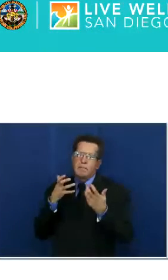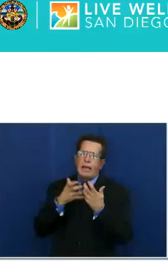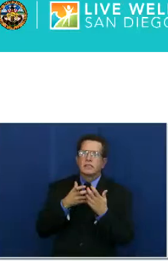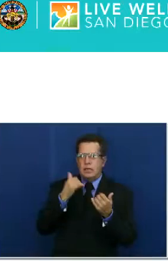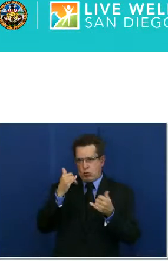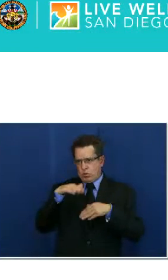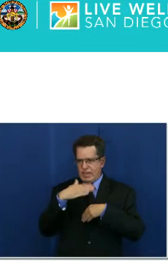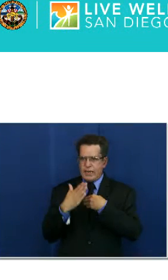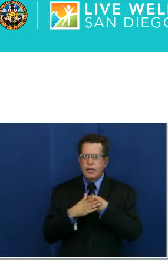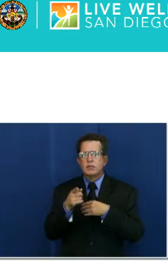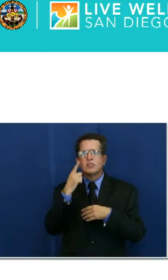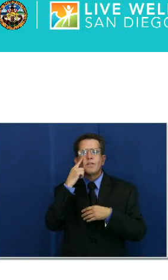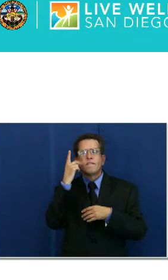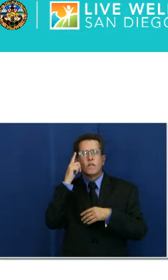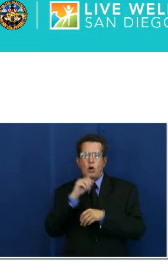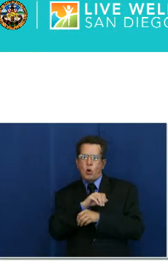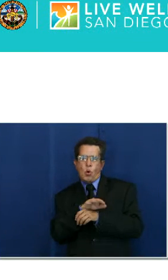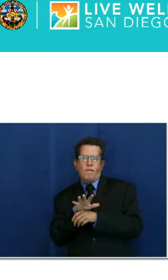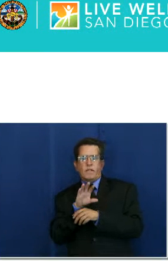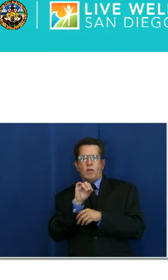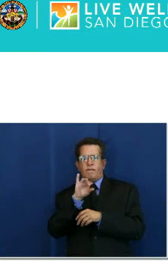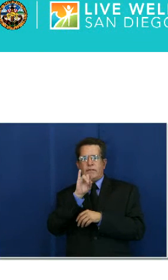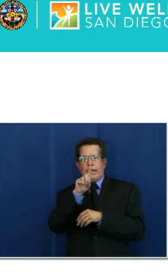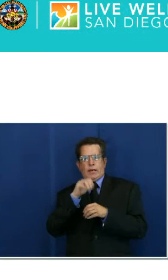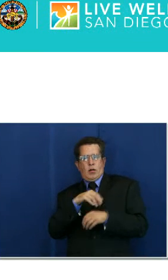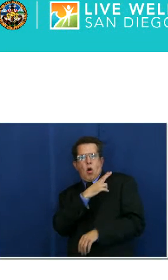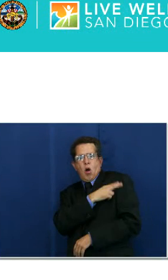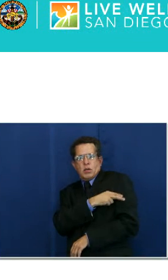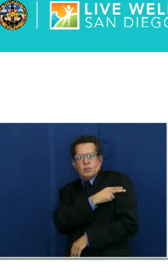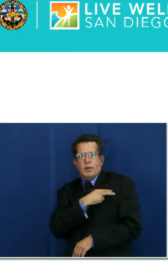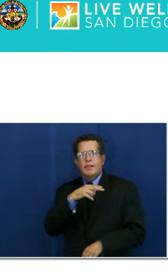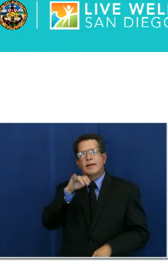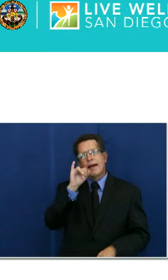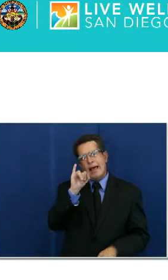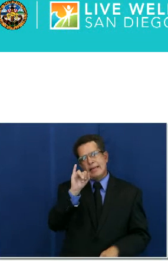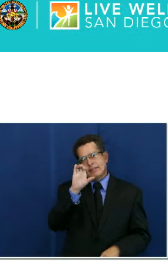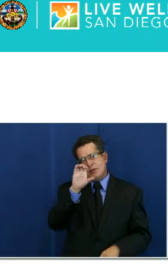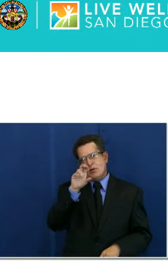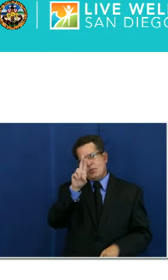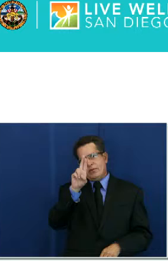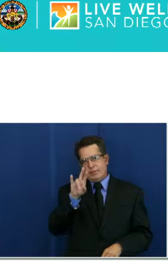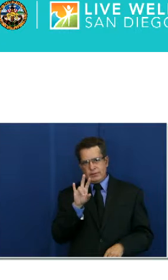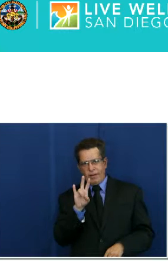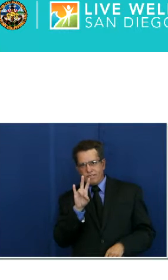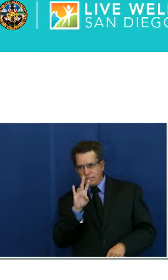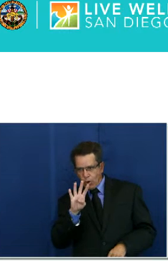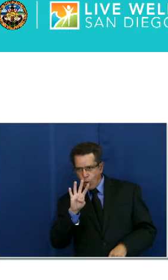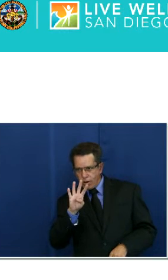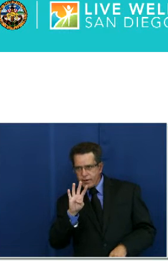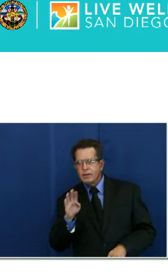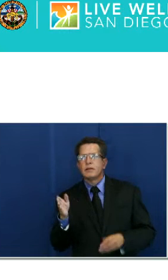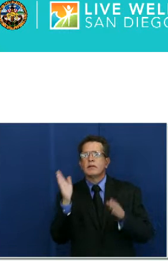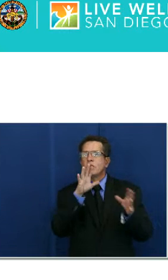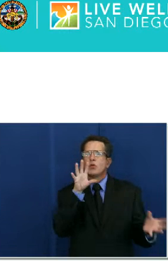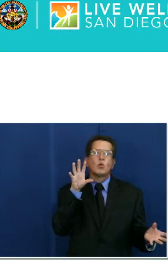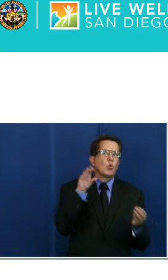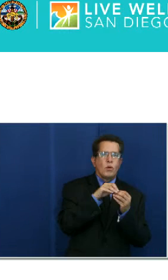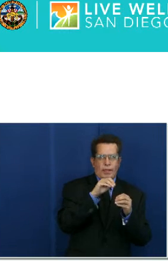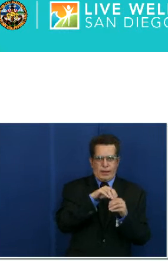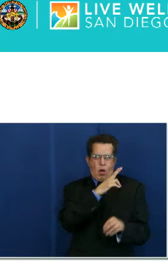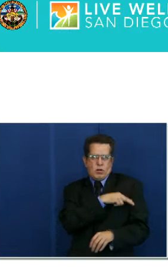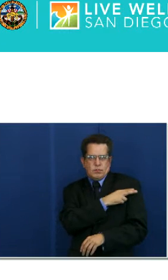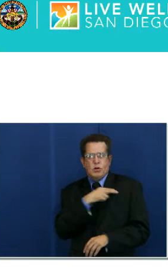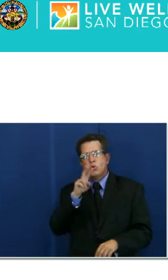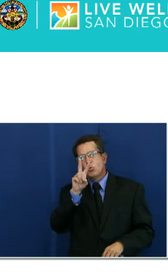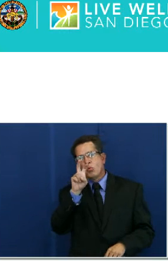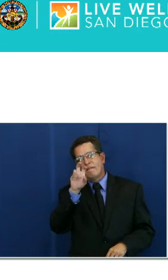on COVID hospitalizations. ICUs are down 74. Total hospitalizations at 250.